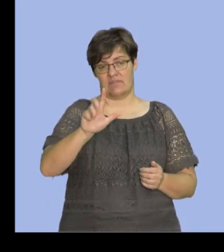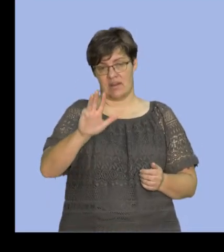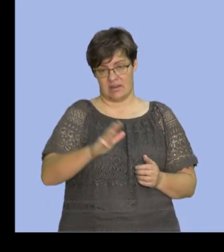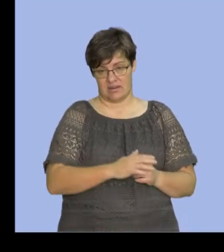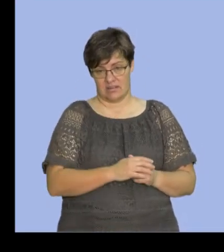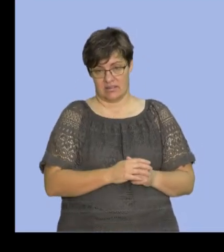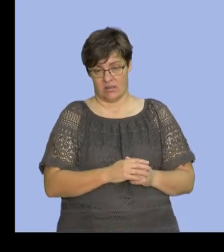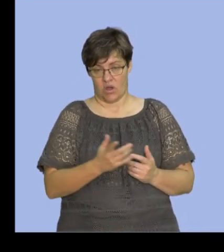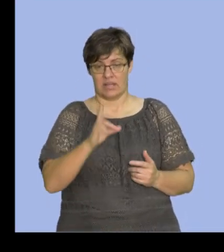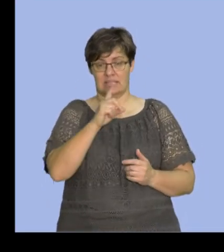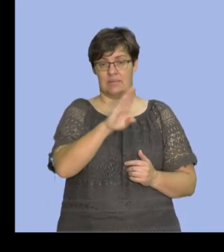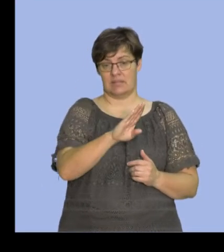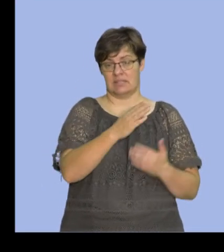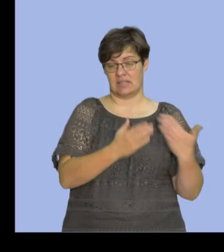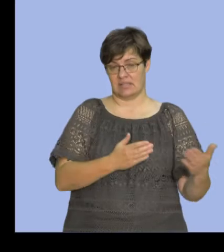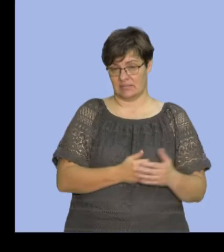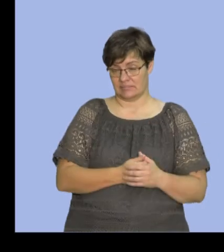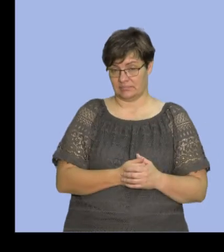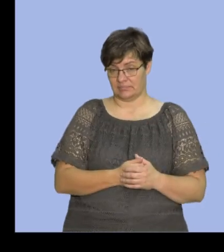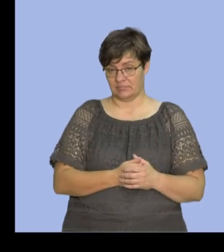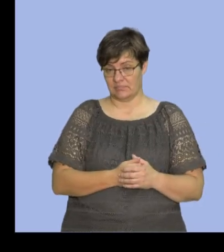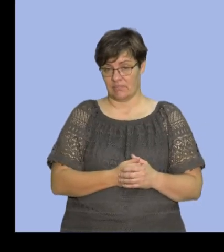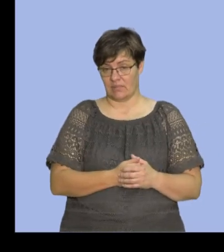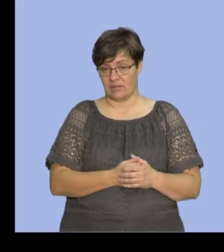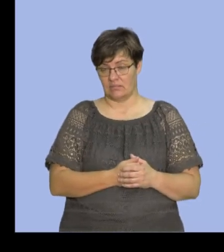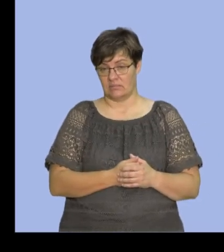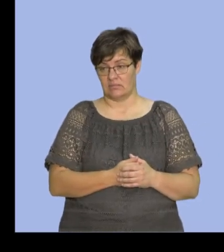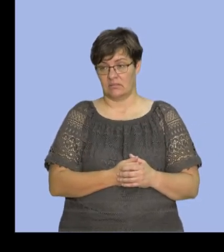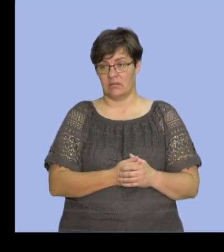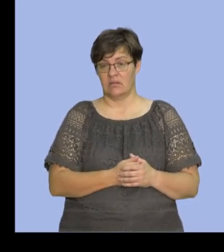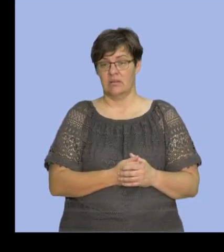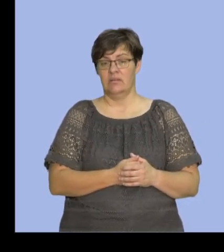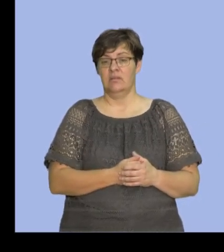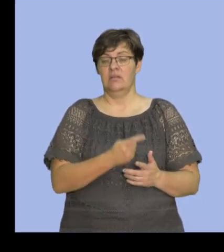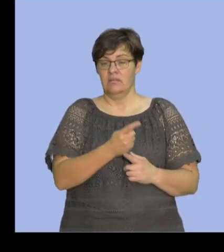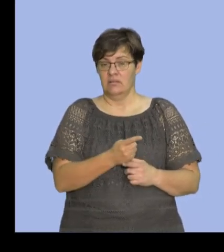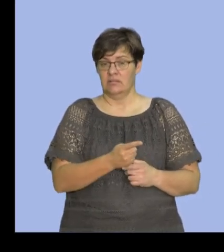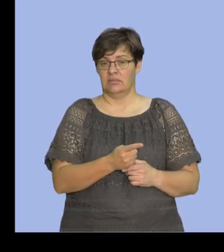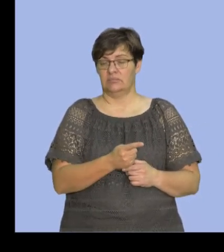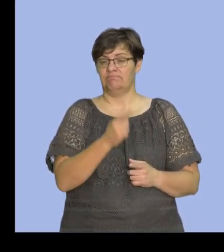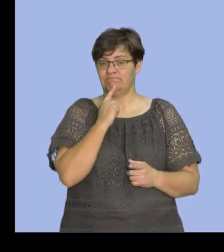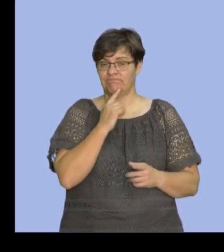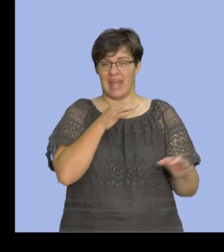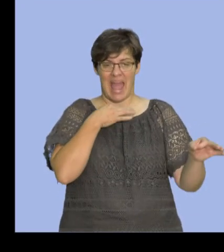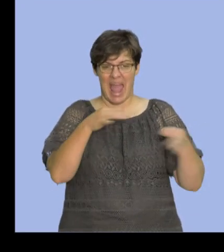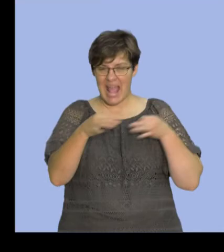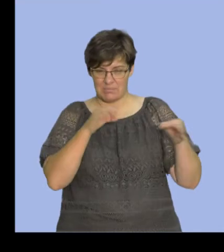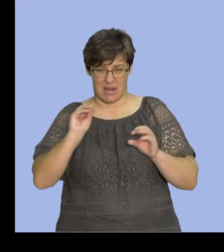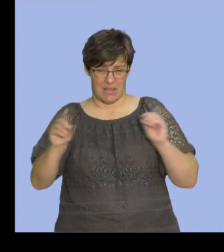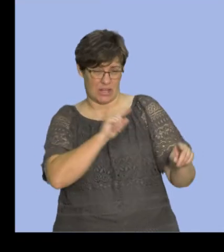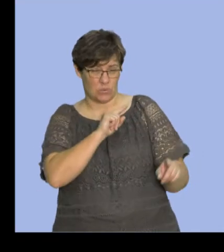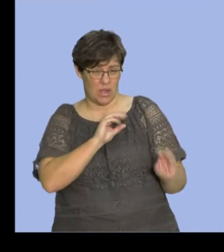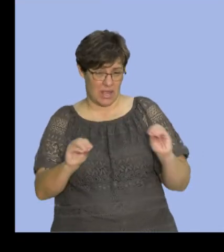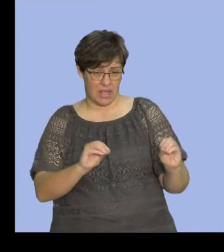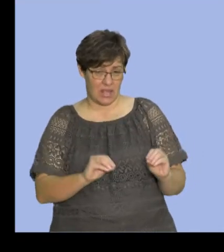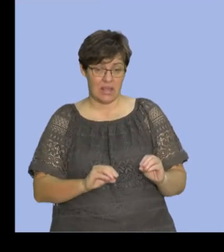the debit side. This is an explanation, guys, so watch. These entries that I'm putting in are merely explanations to you.